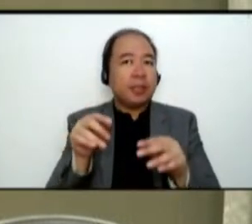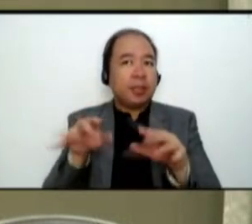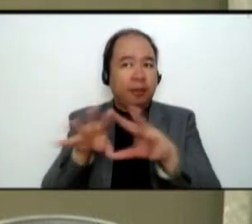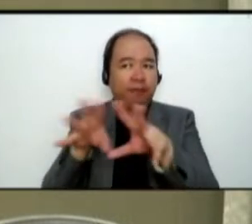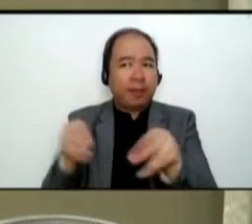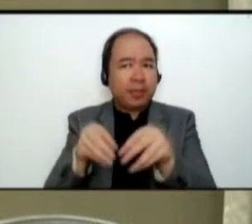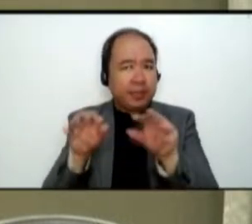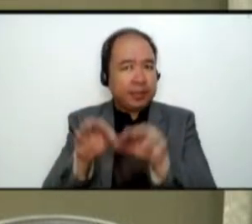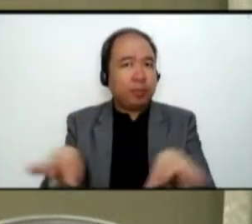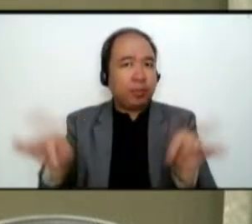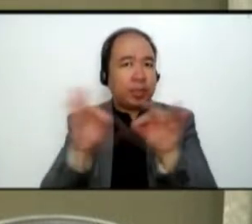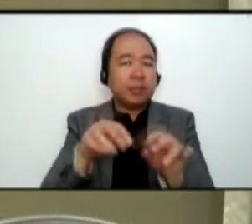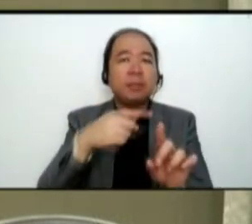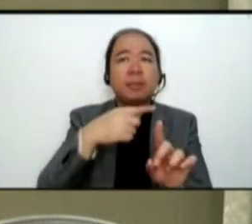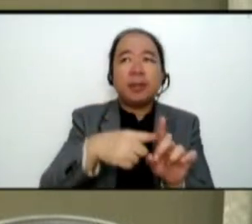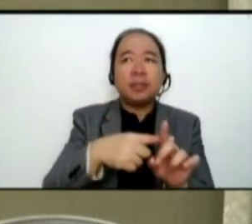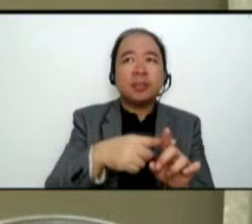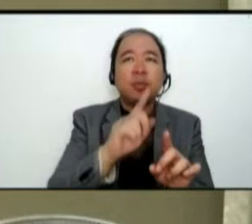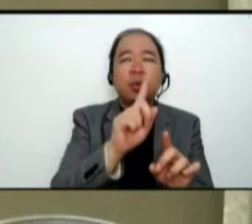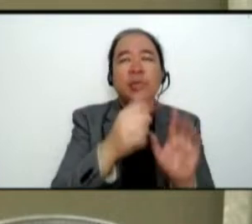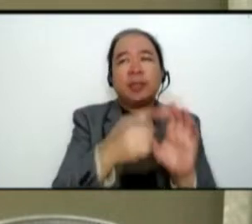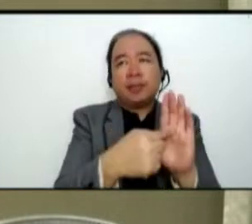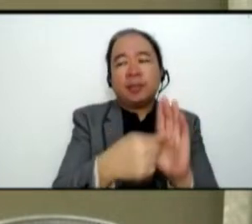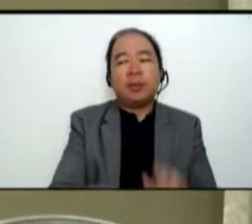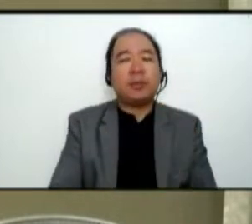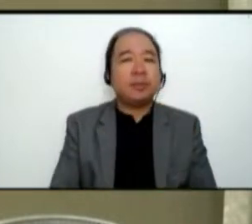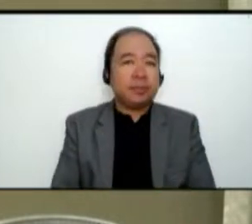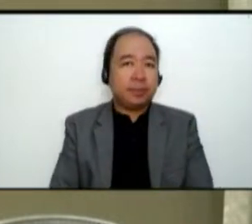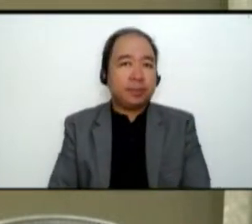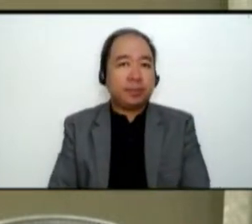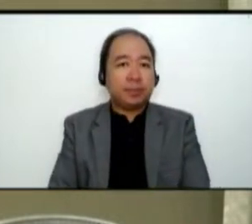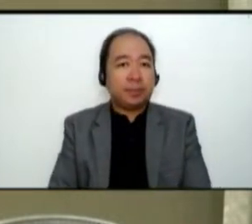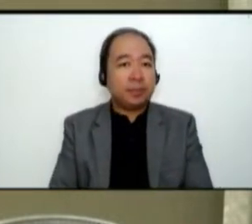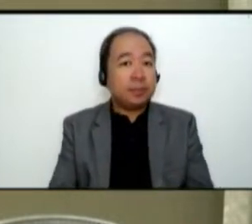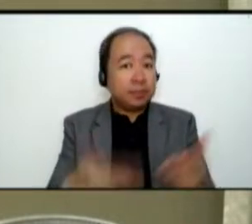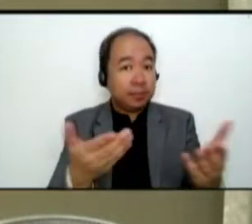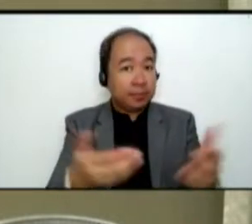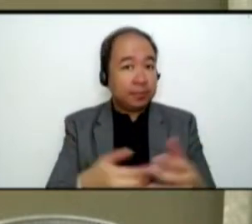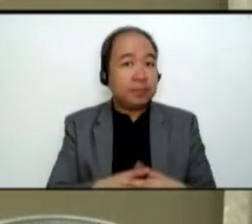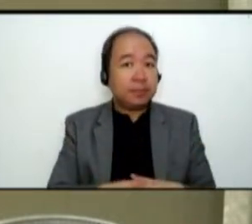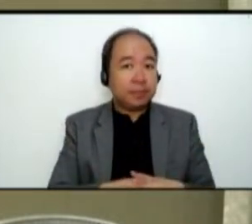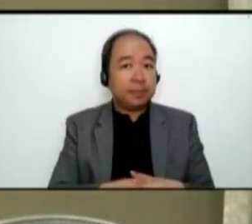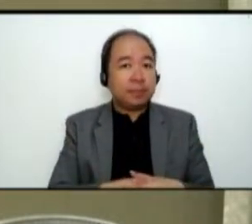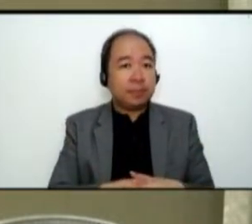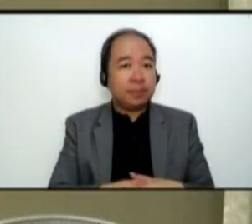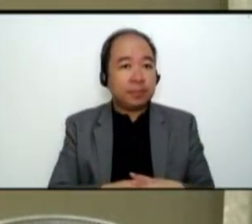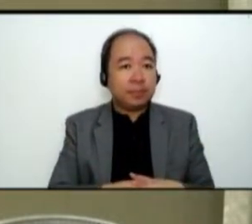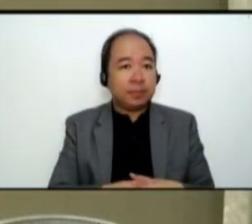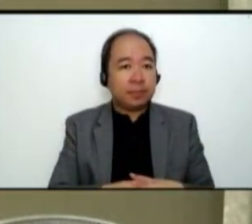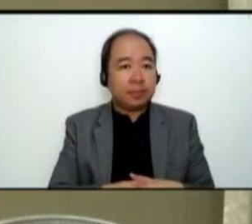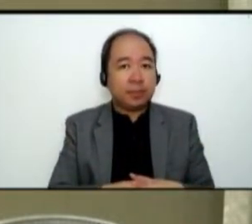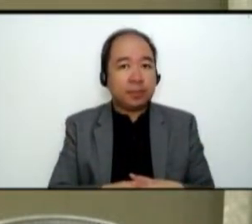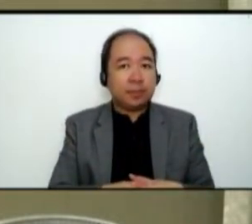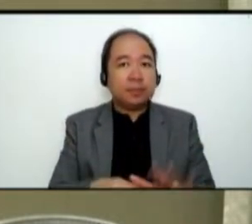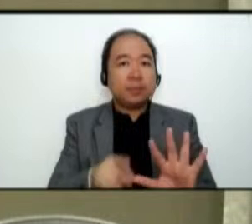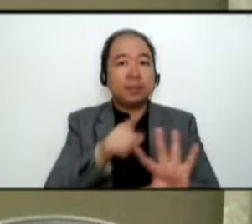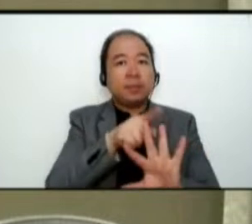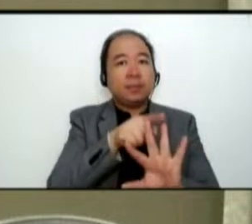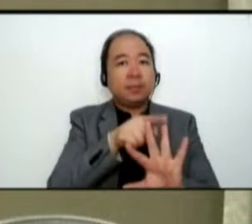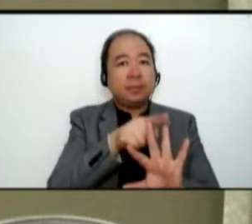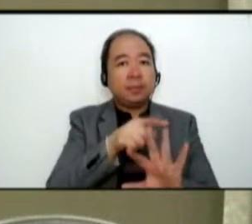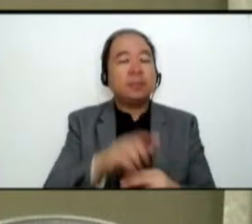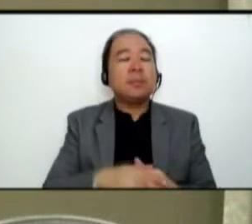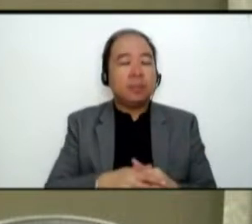and also about the concrete examples. Mr. Prasad? Well, I'll go for that. I think